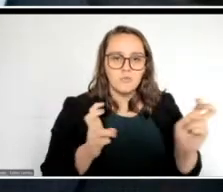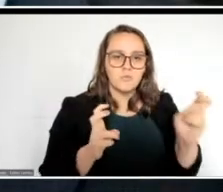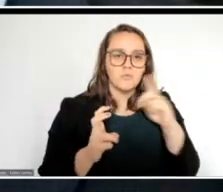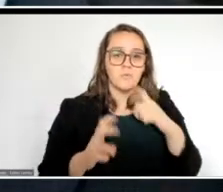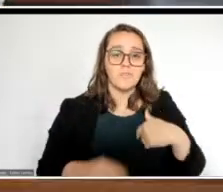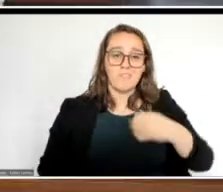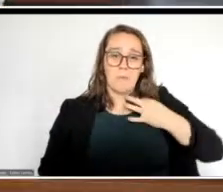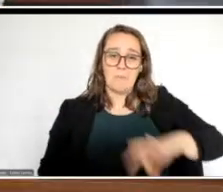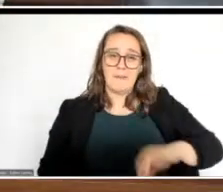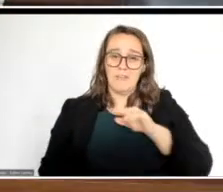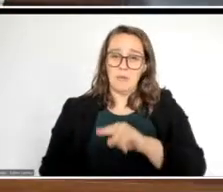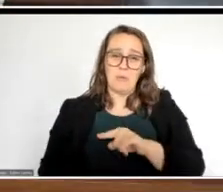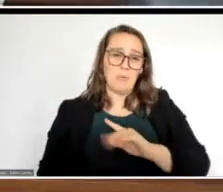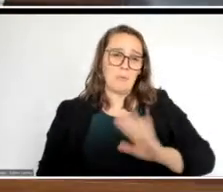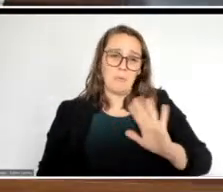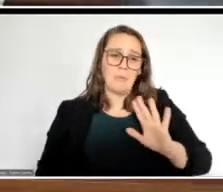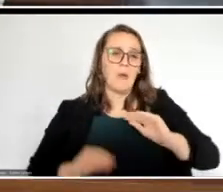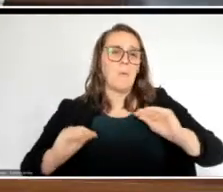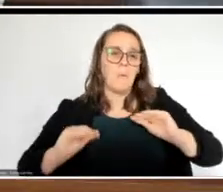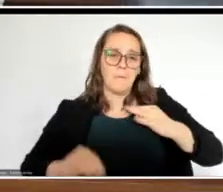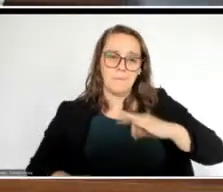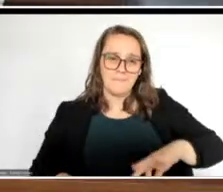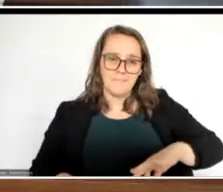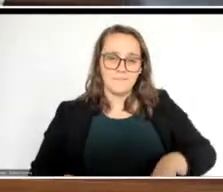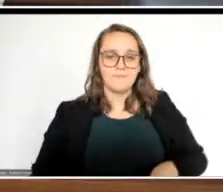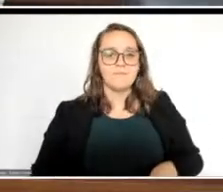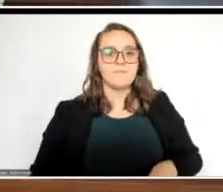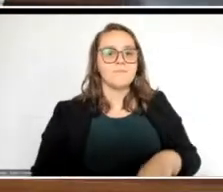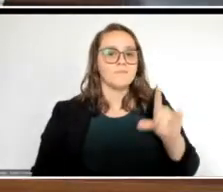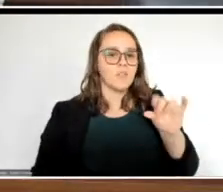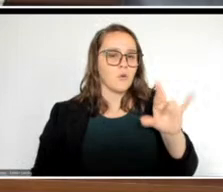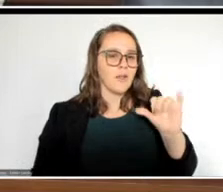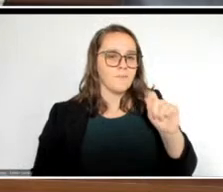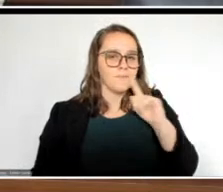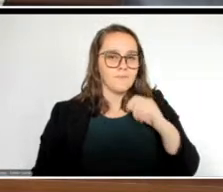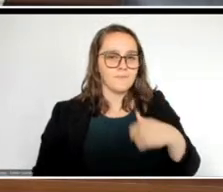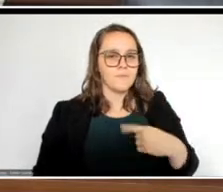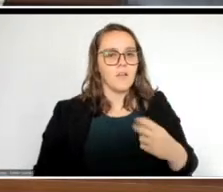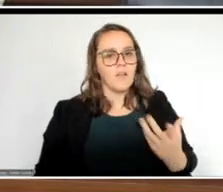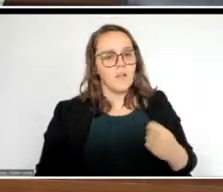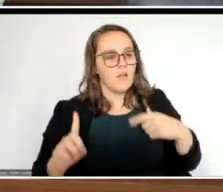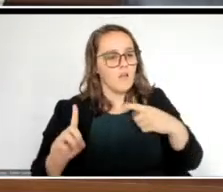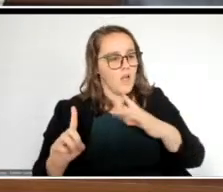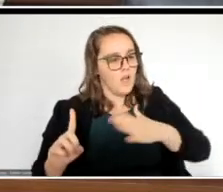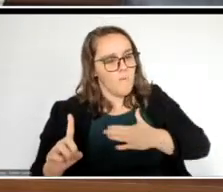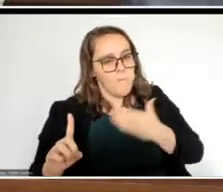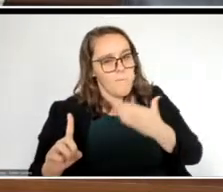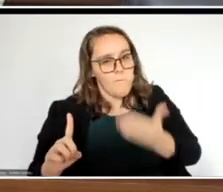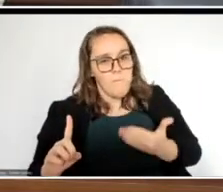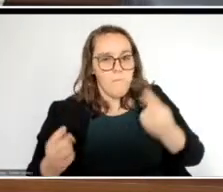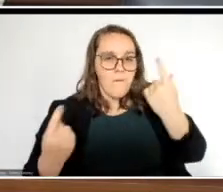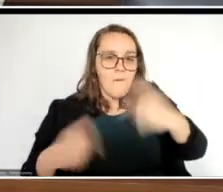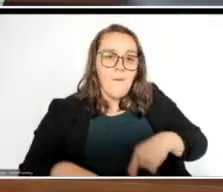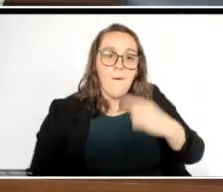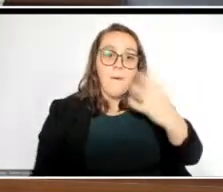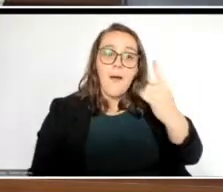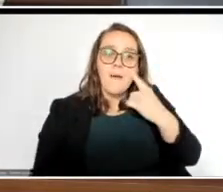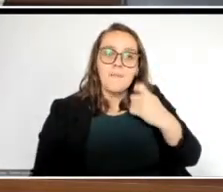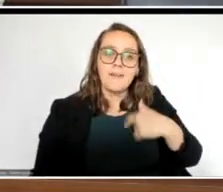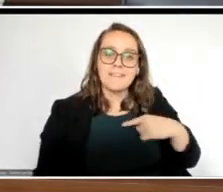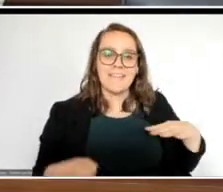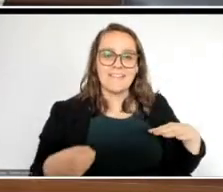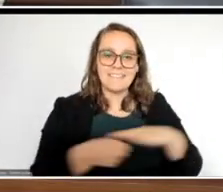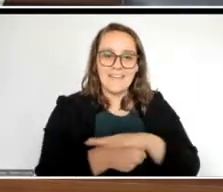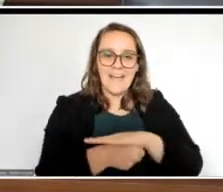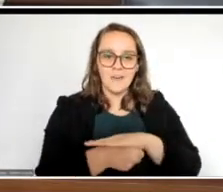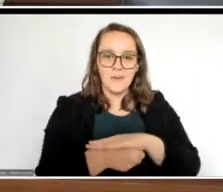interest. The president ultimately relented only because the entire leadership of the